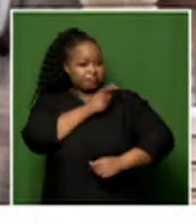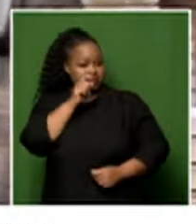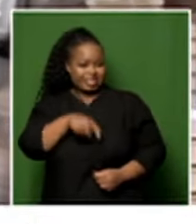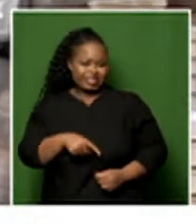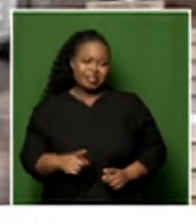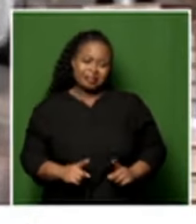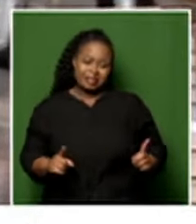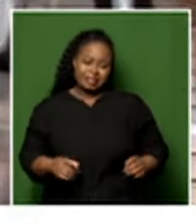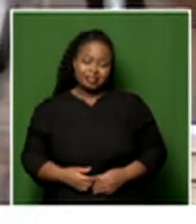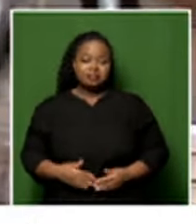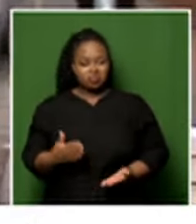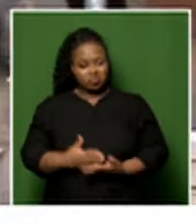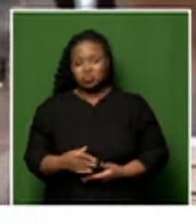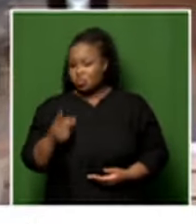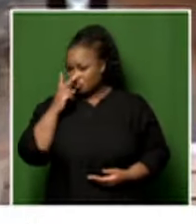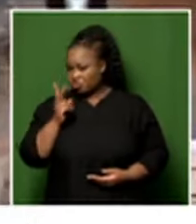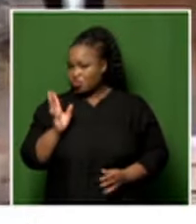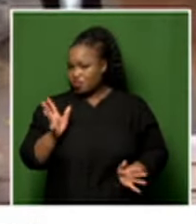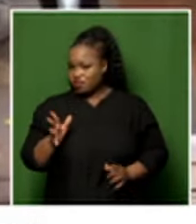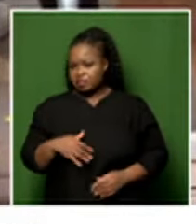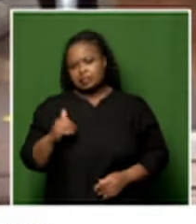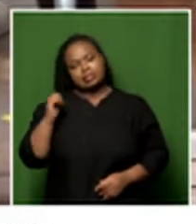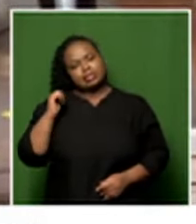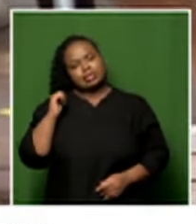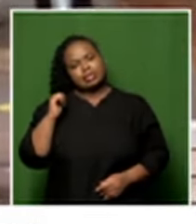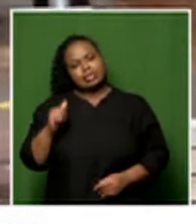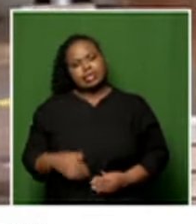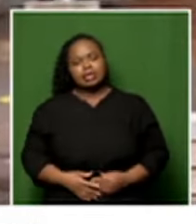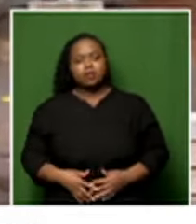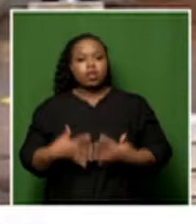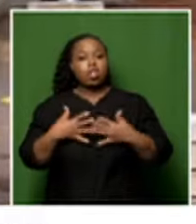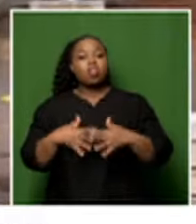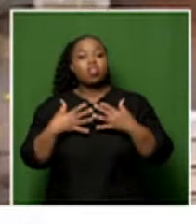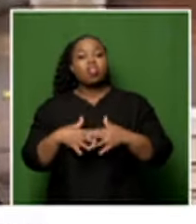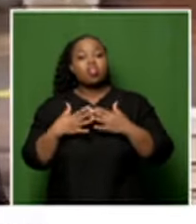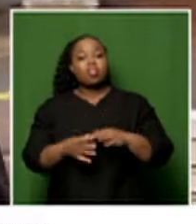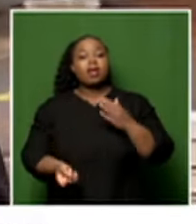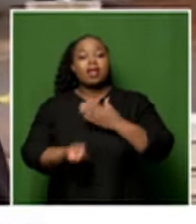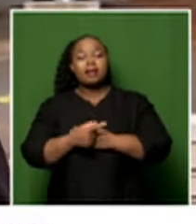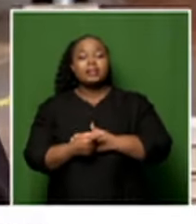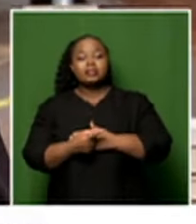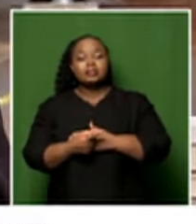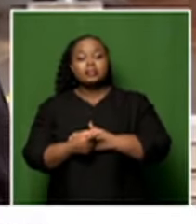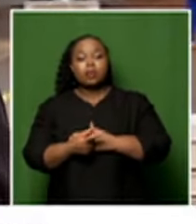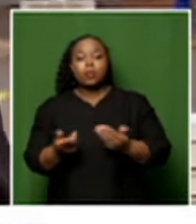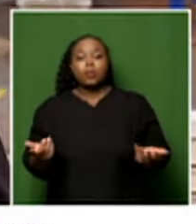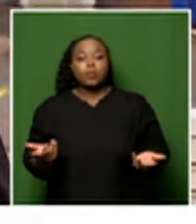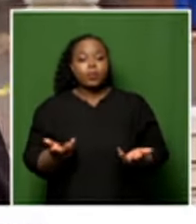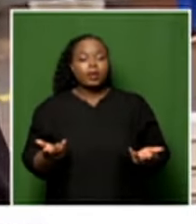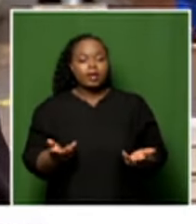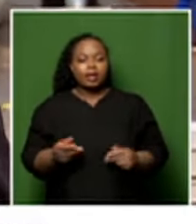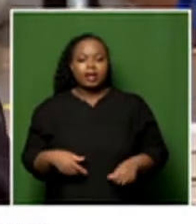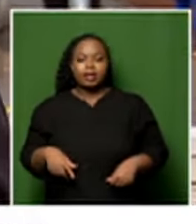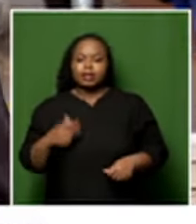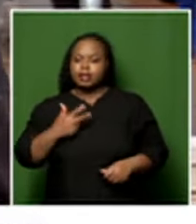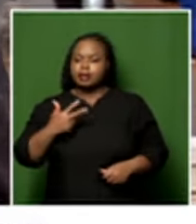But as I'm sure you might have seen yesterday, some chaotic scenes that took place in the